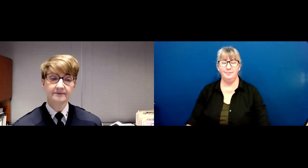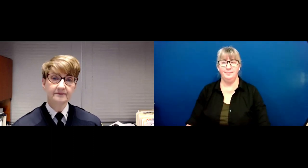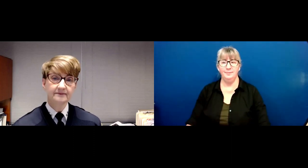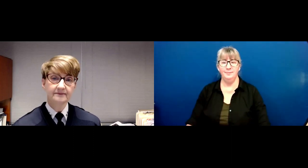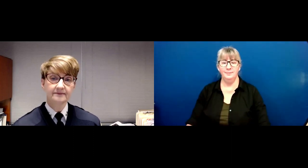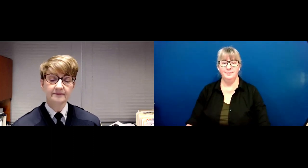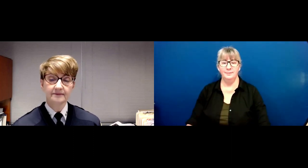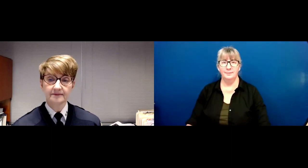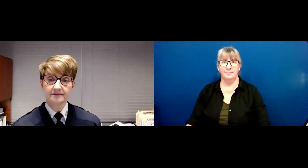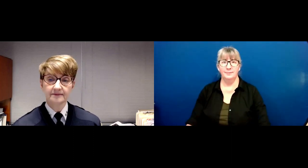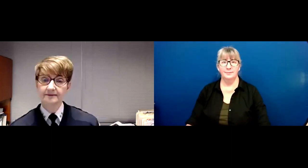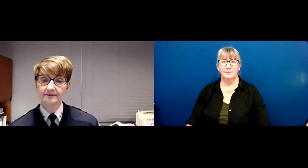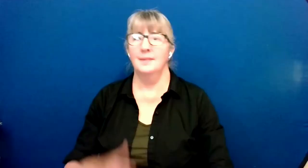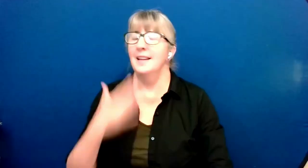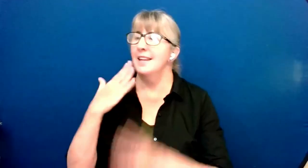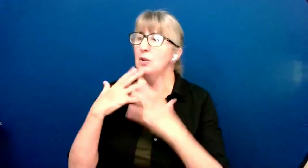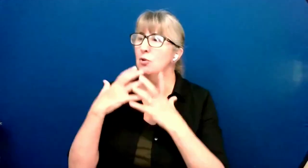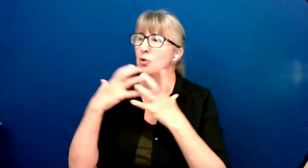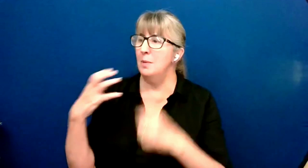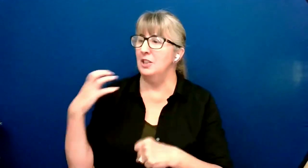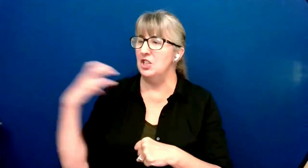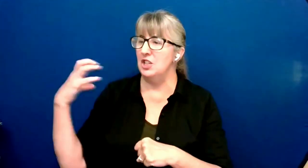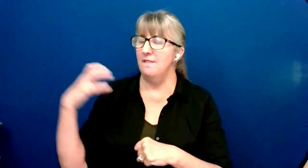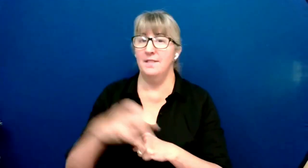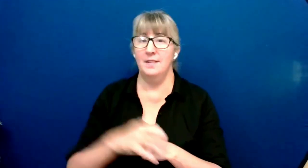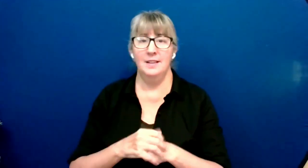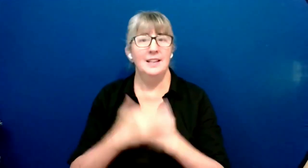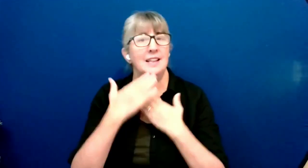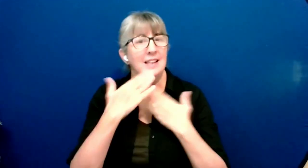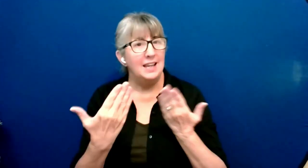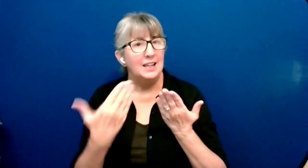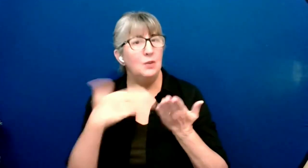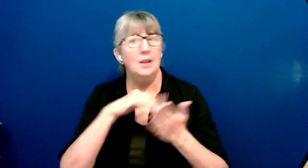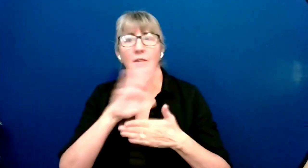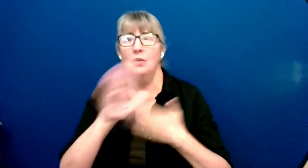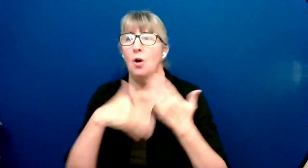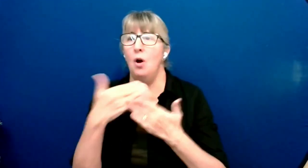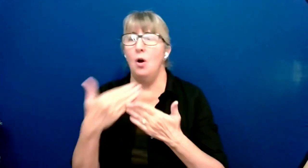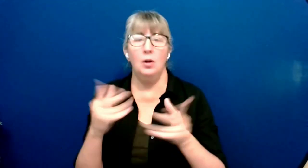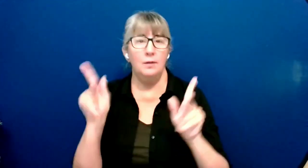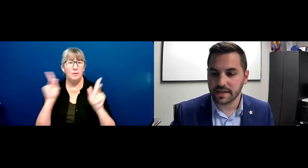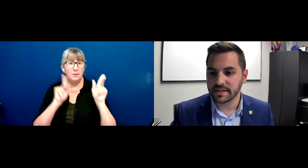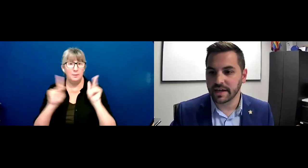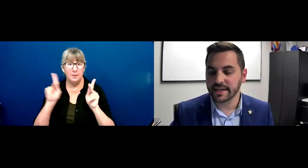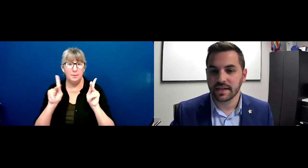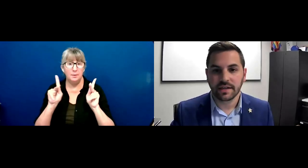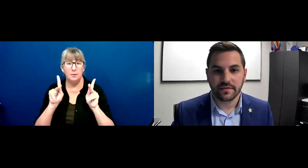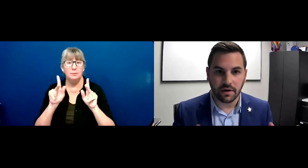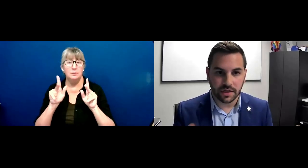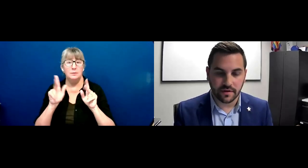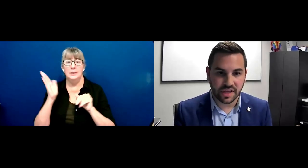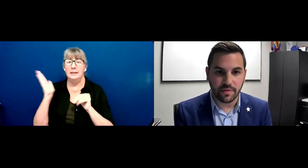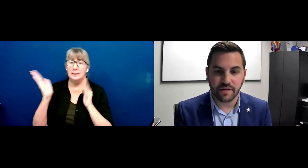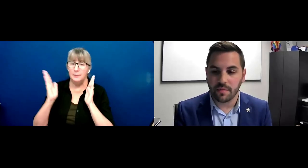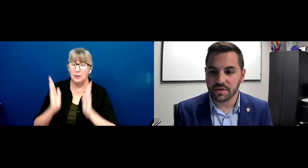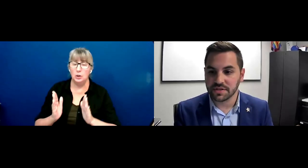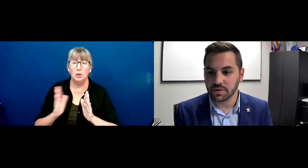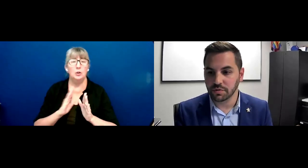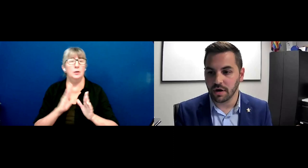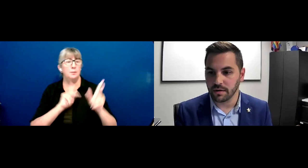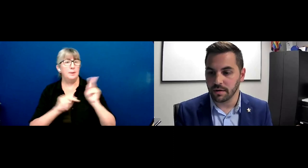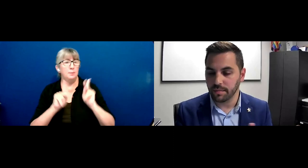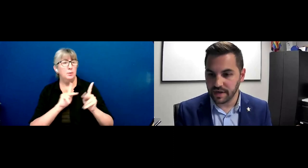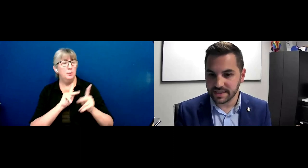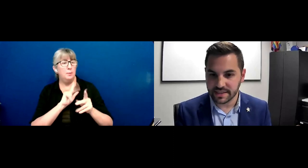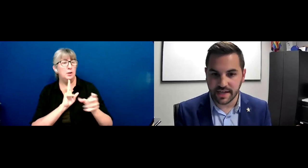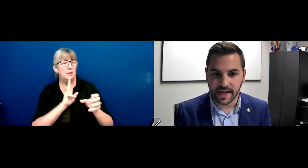Thank you so much, Chief. And thank you again to all of our panelists who participated tonight, for all of our community